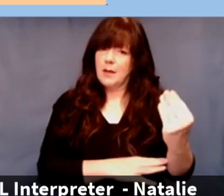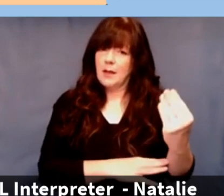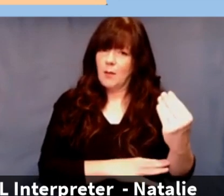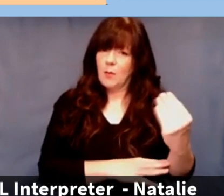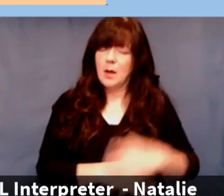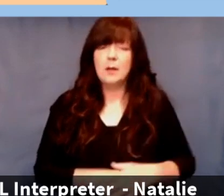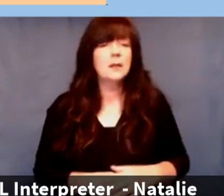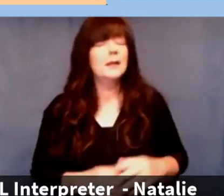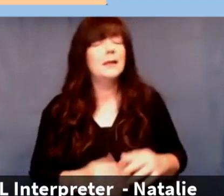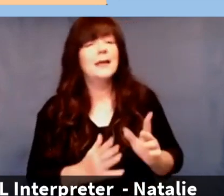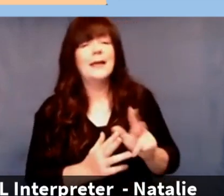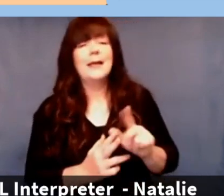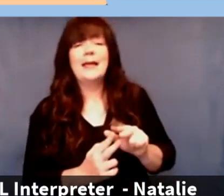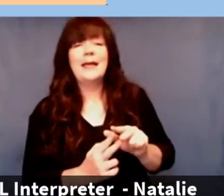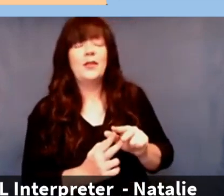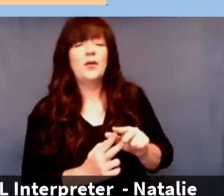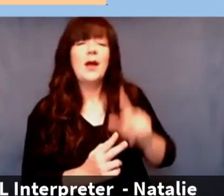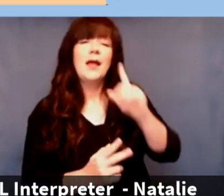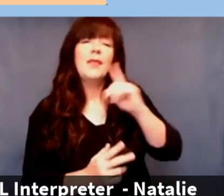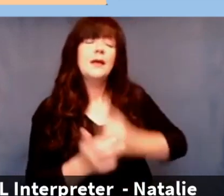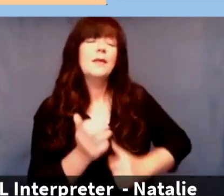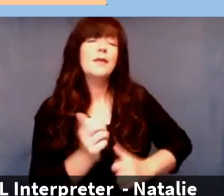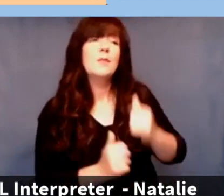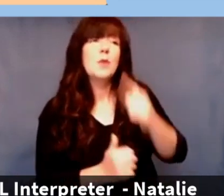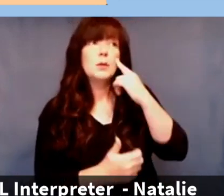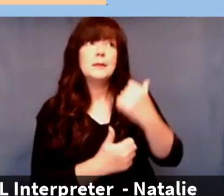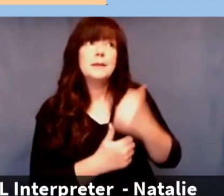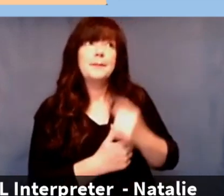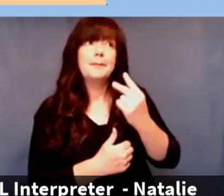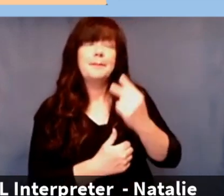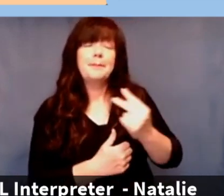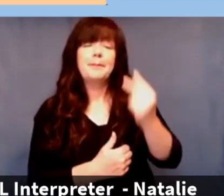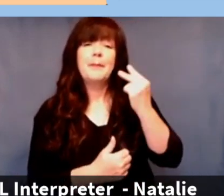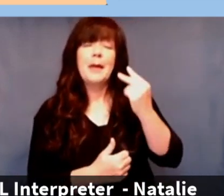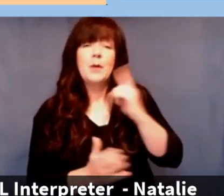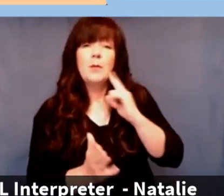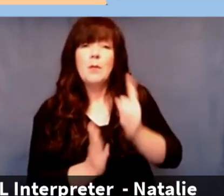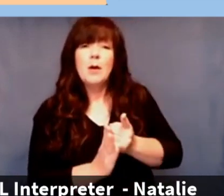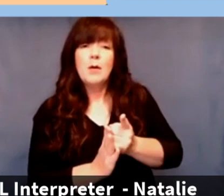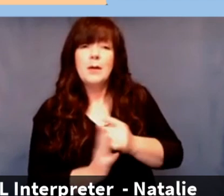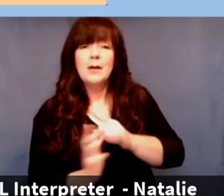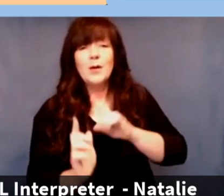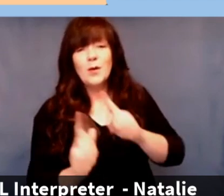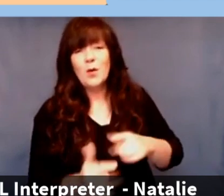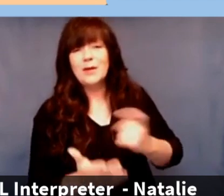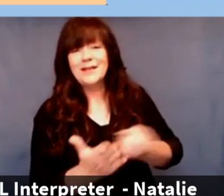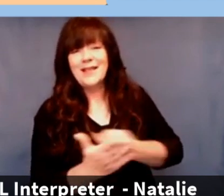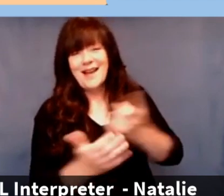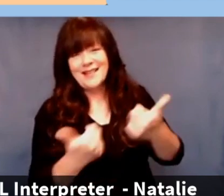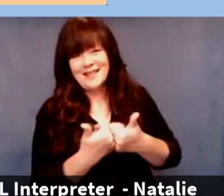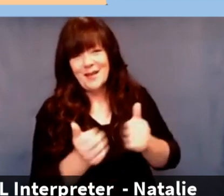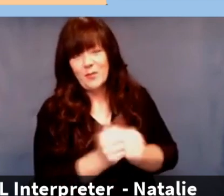Either? I think my most memorable moment was going to the hockey game.